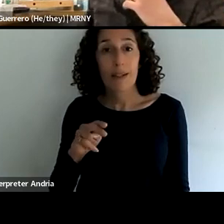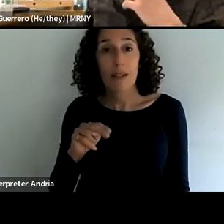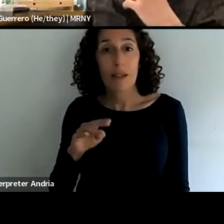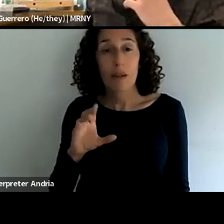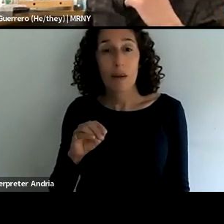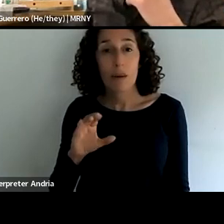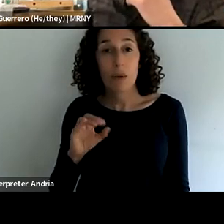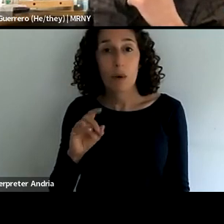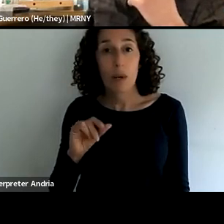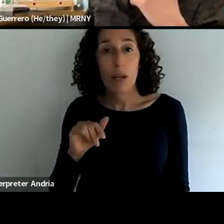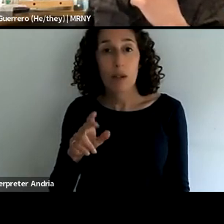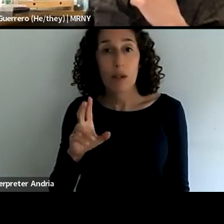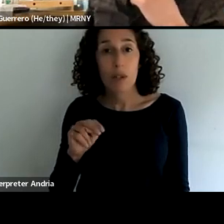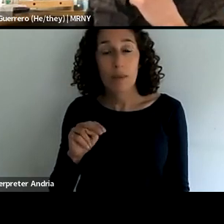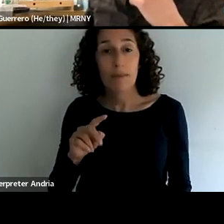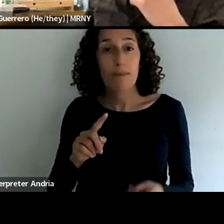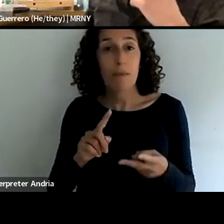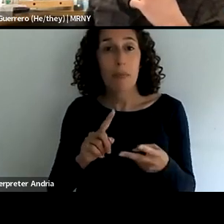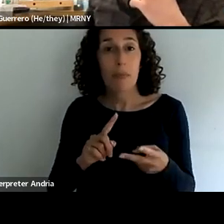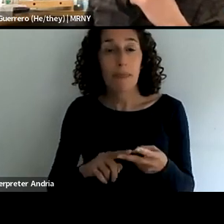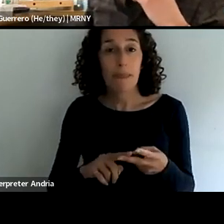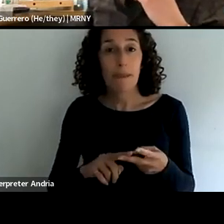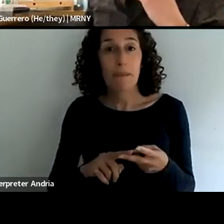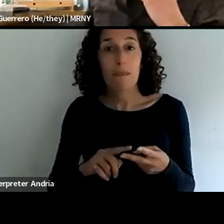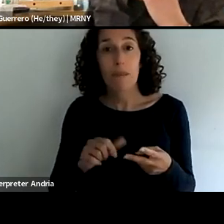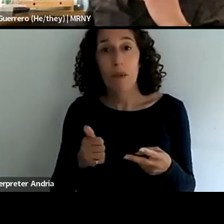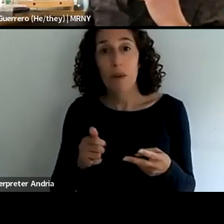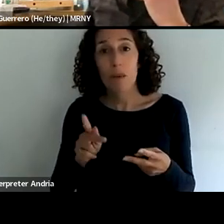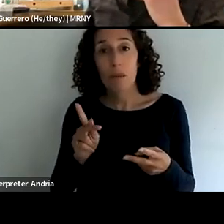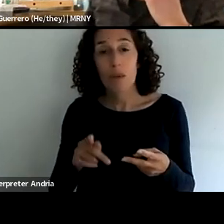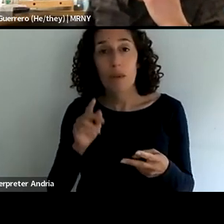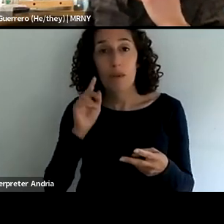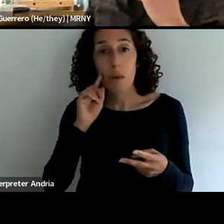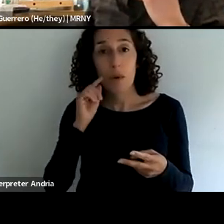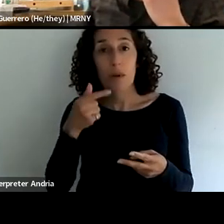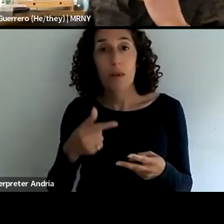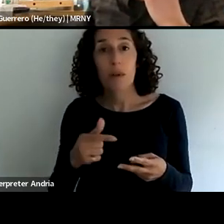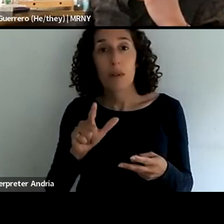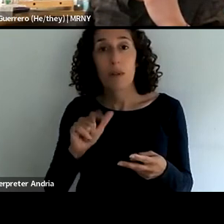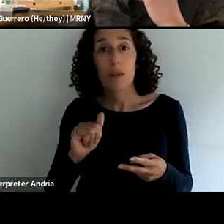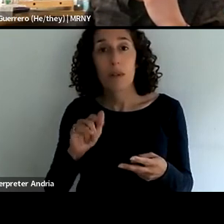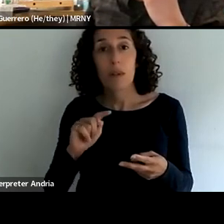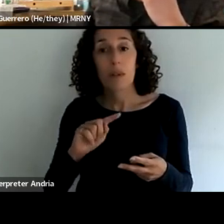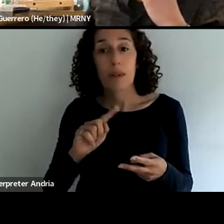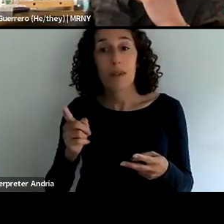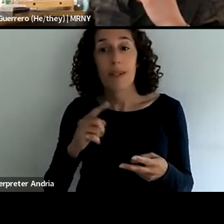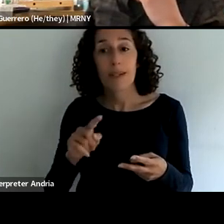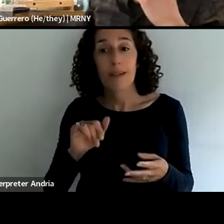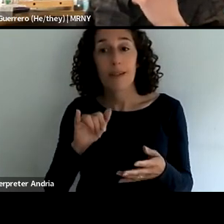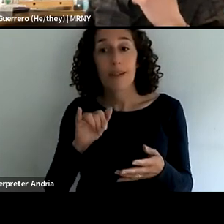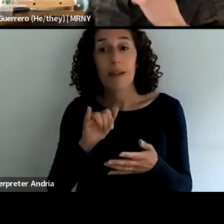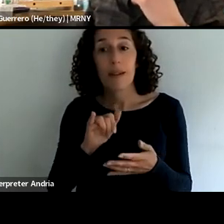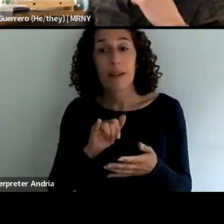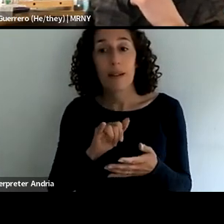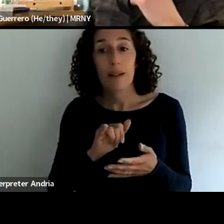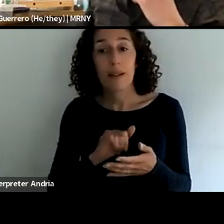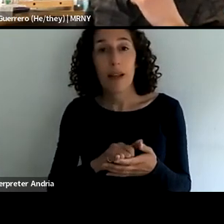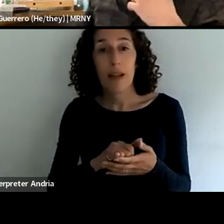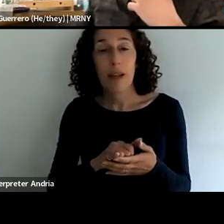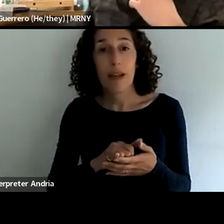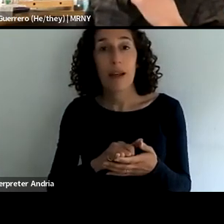the founder and executive director of Glitz, who secured millions of dollars